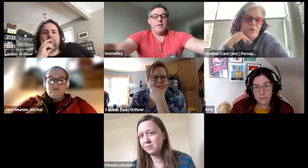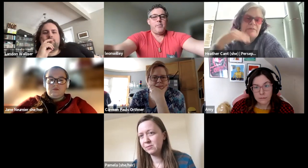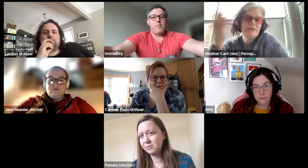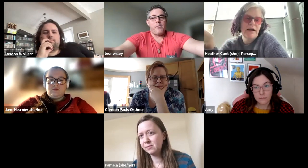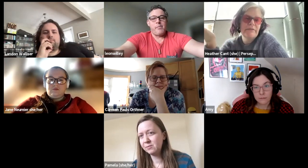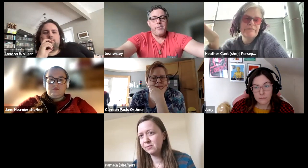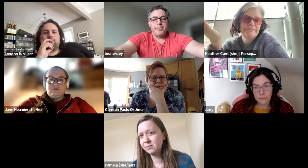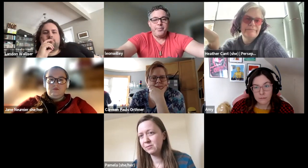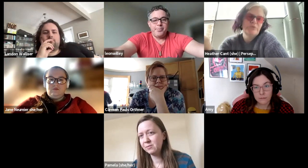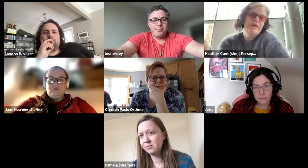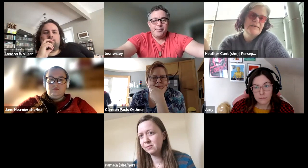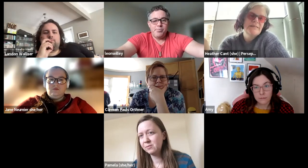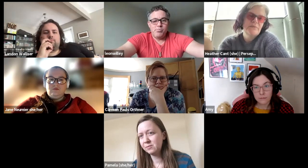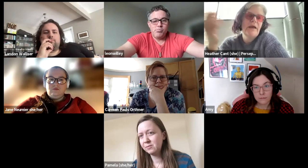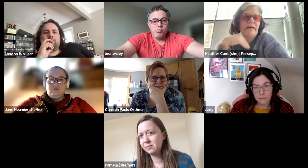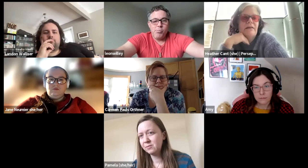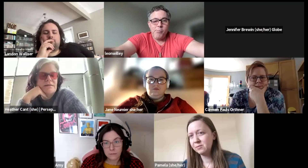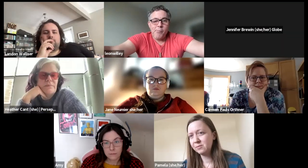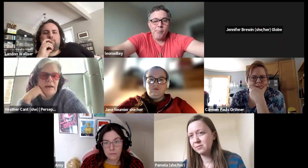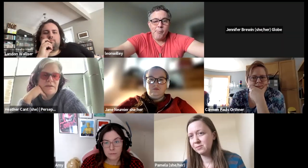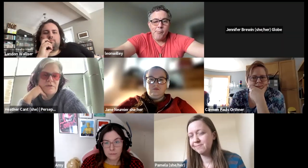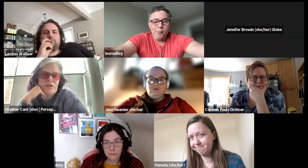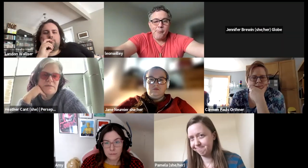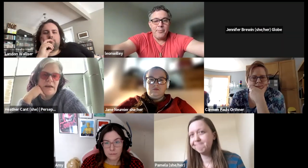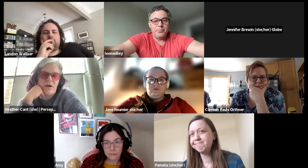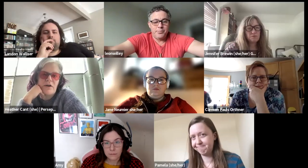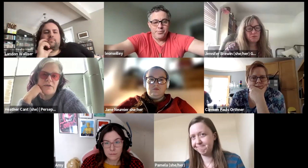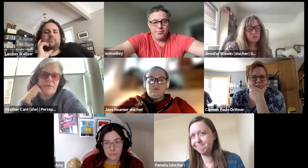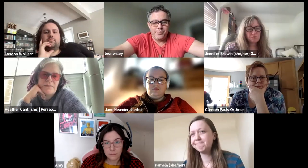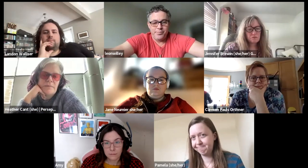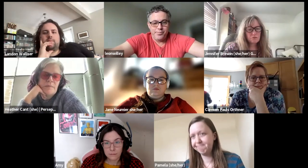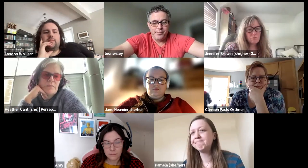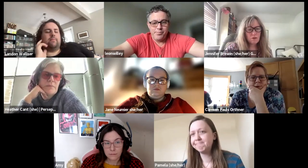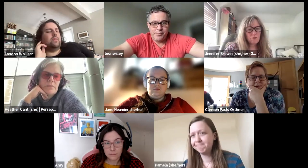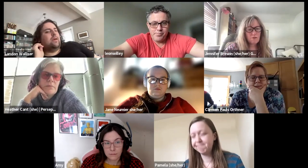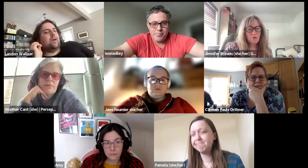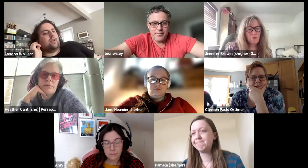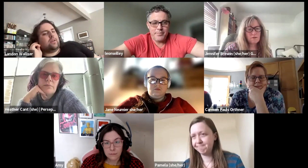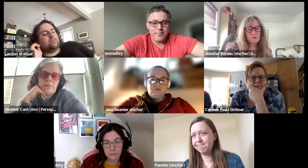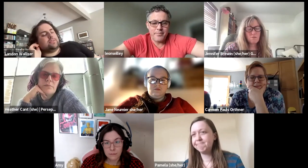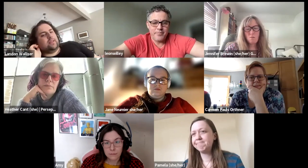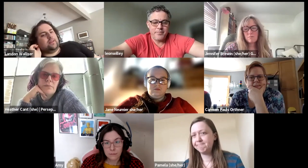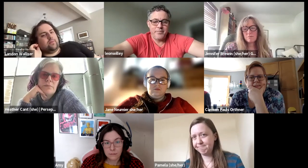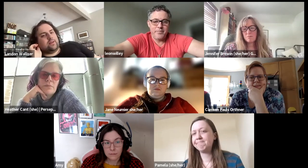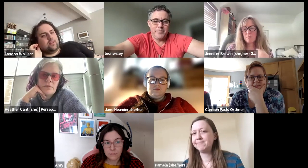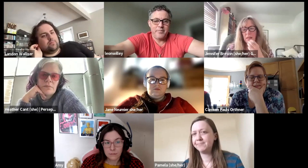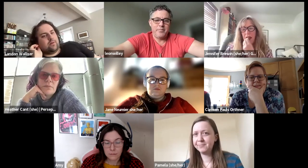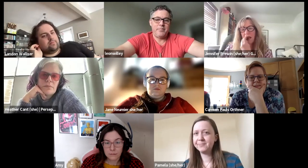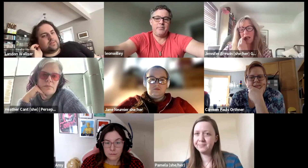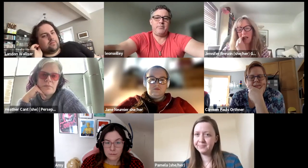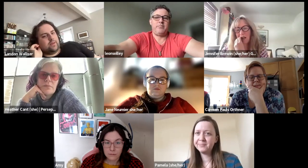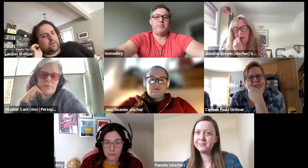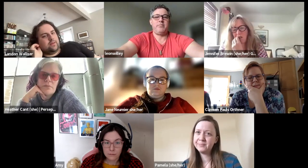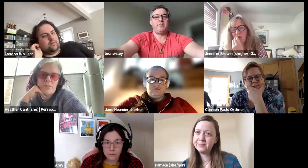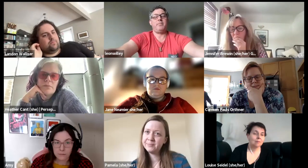you really do have to kind of do this, right? And not something else, which does make it hard. Right. And On Cue is slightly different because all the